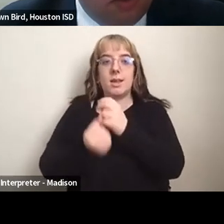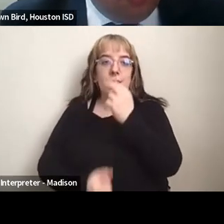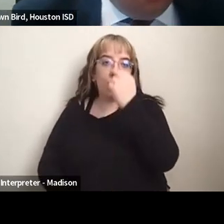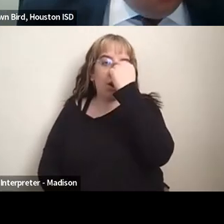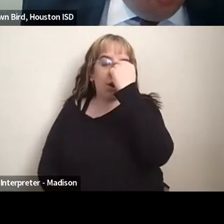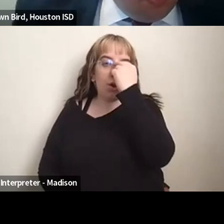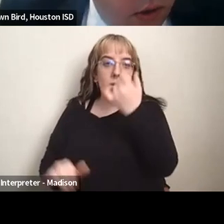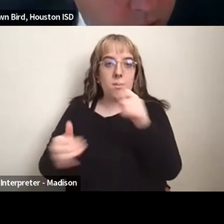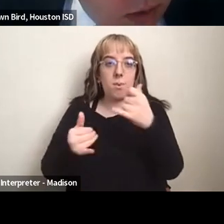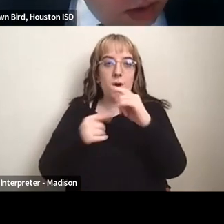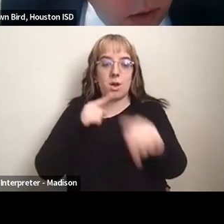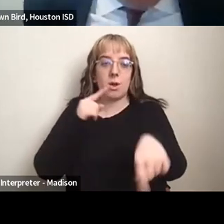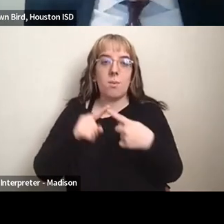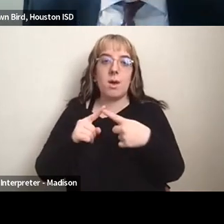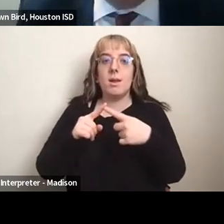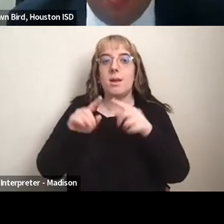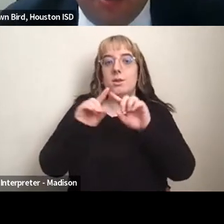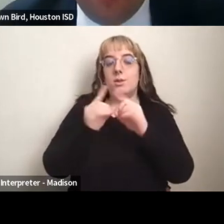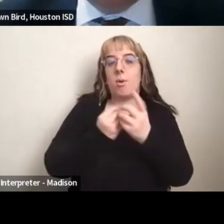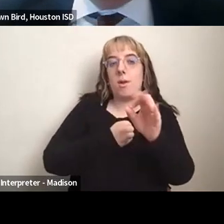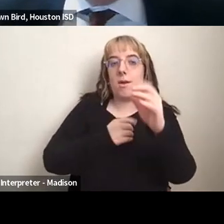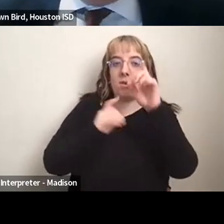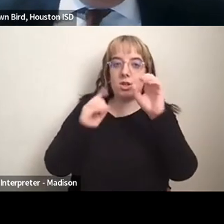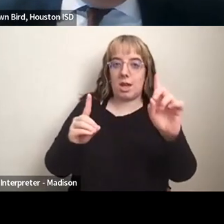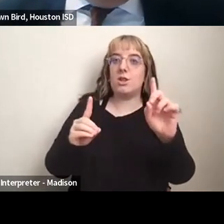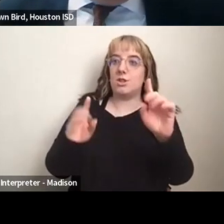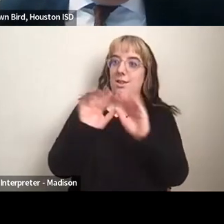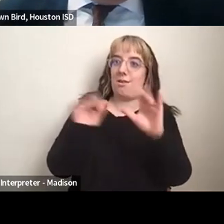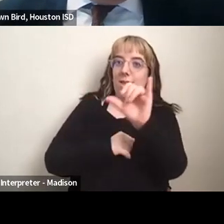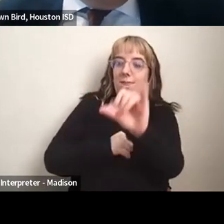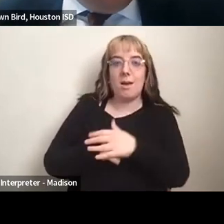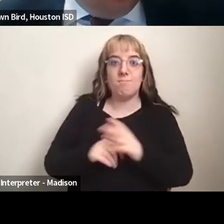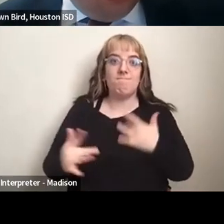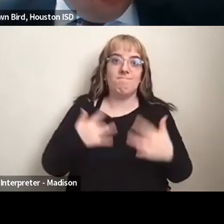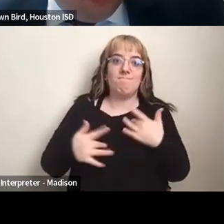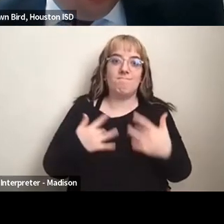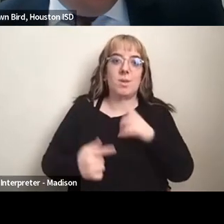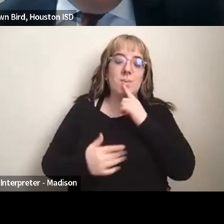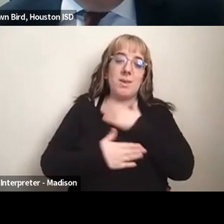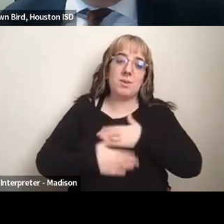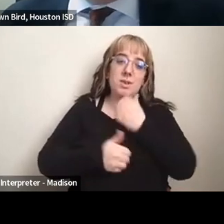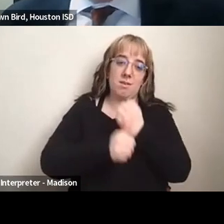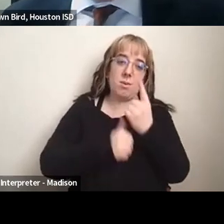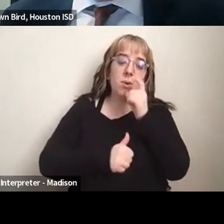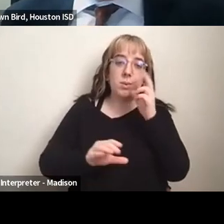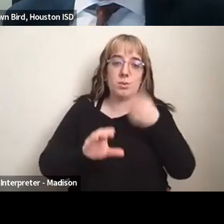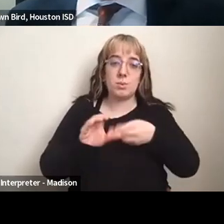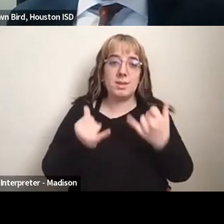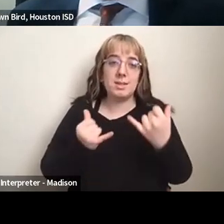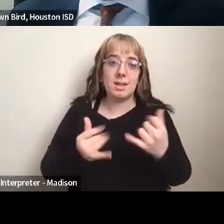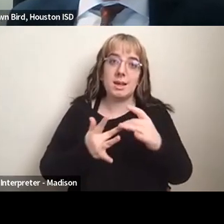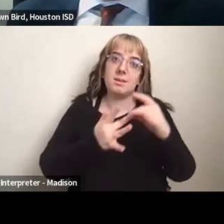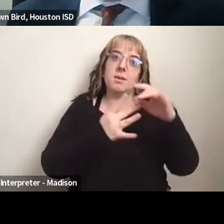the Department of Education clarified that. So we'll get that out to everybody, and just really appreciate everyone joining today, and